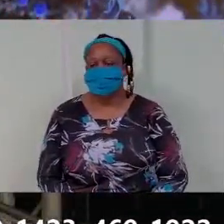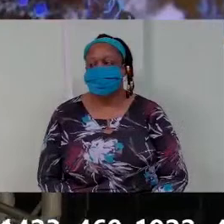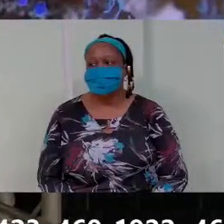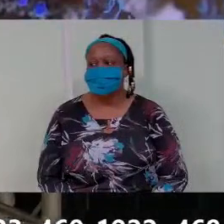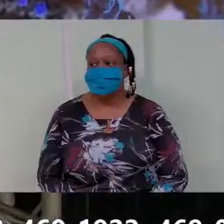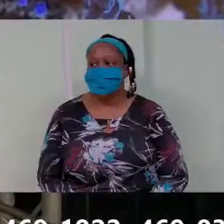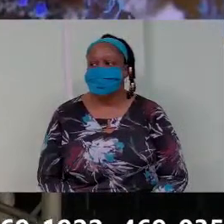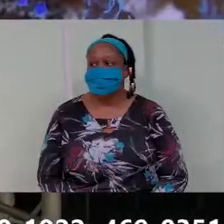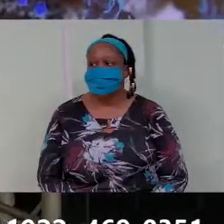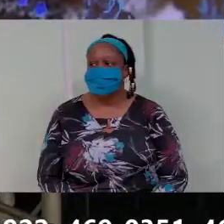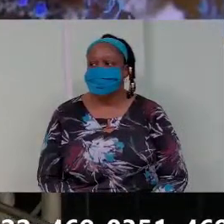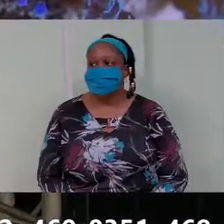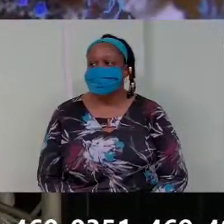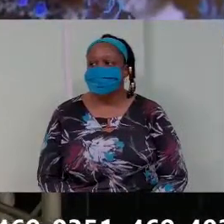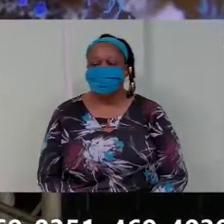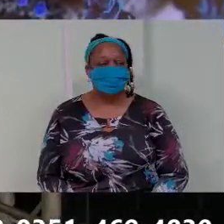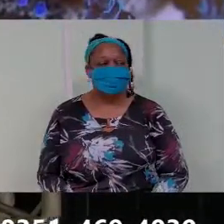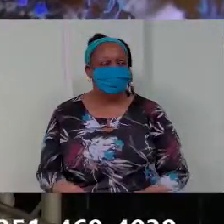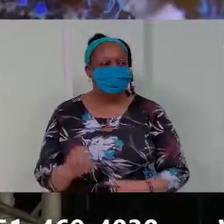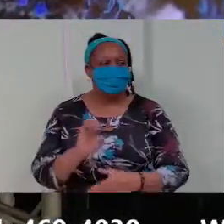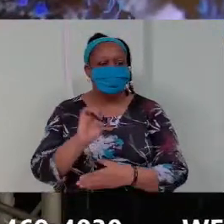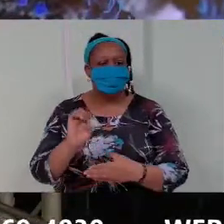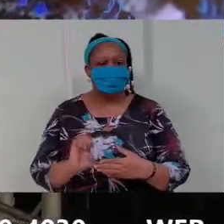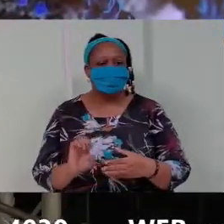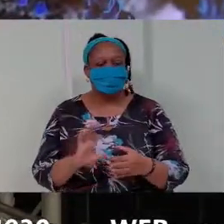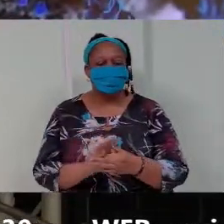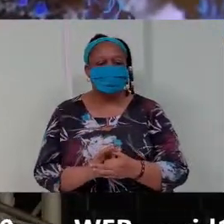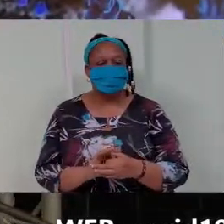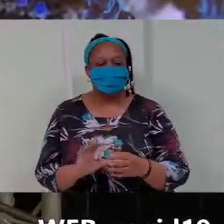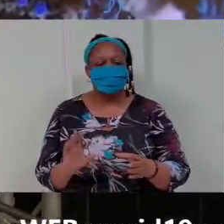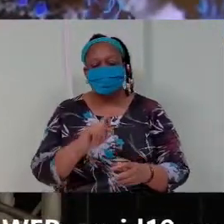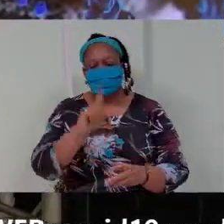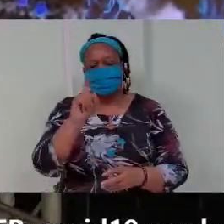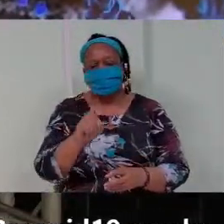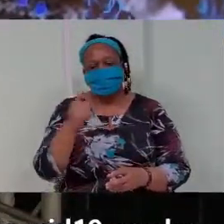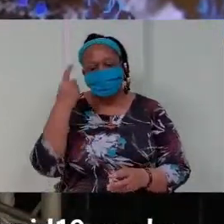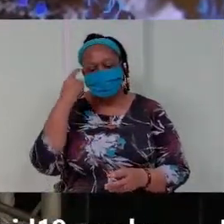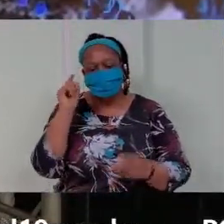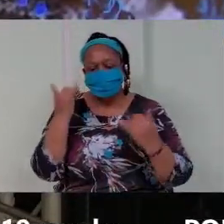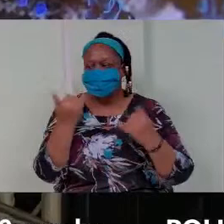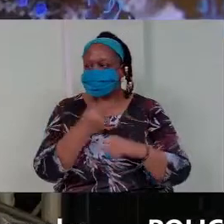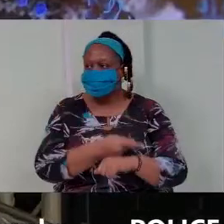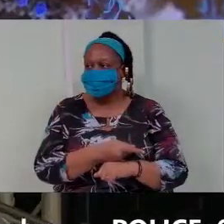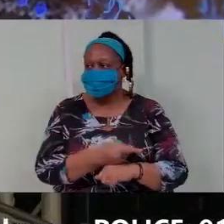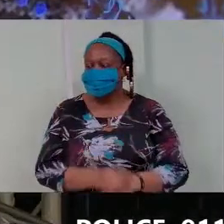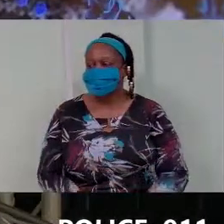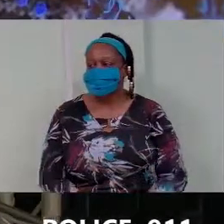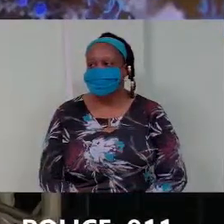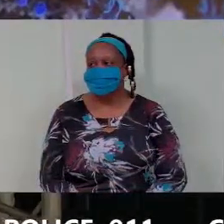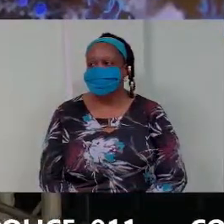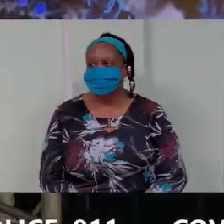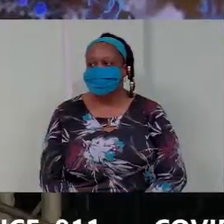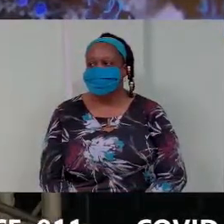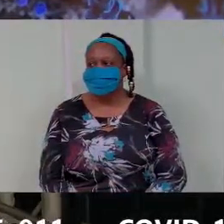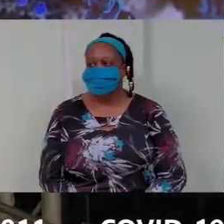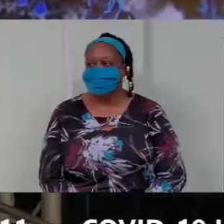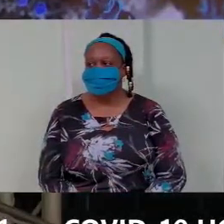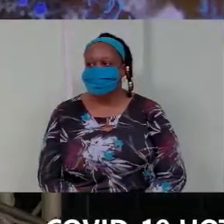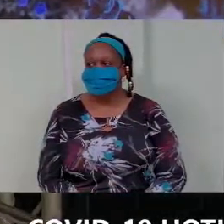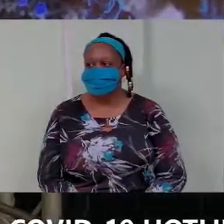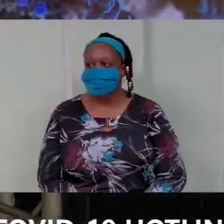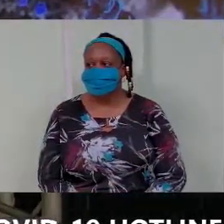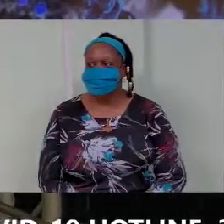That brings us to the end of our questions for today. There was something else, but it's not a question,